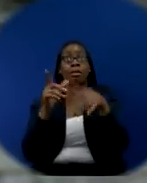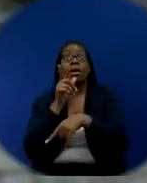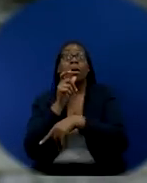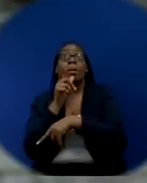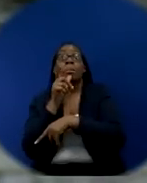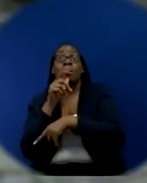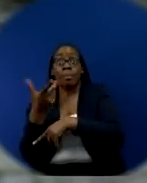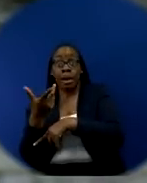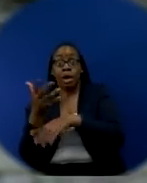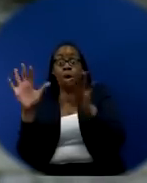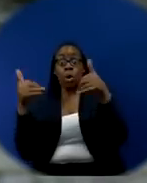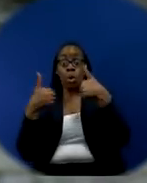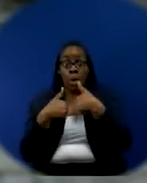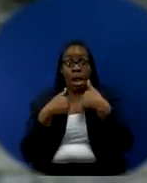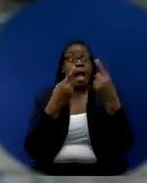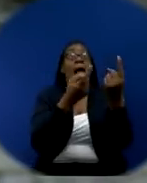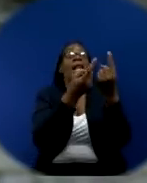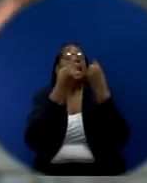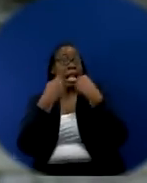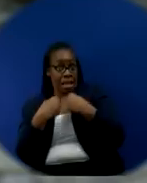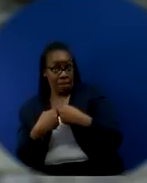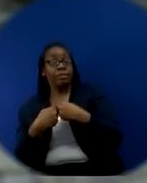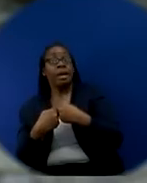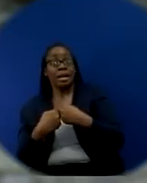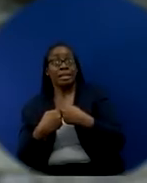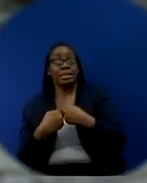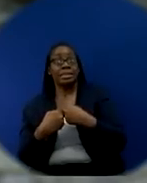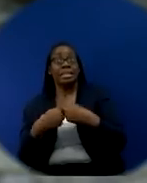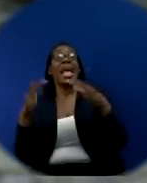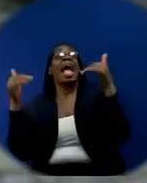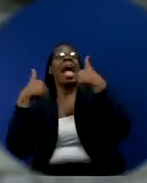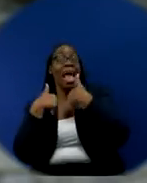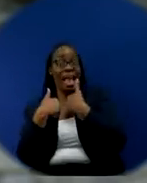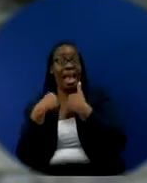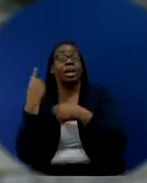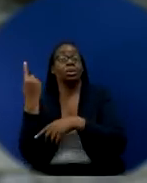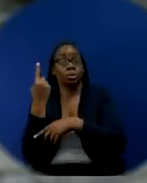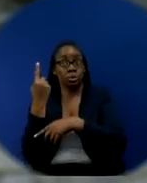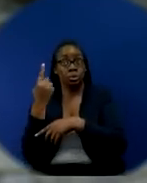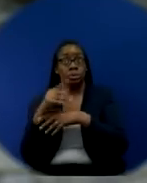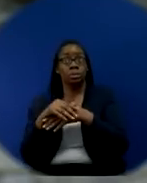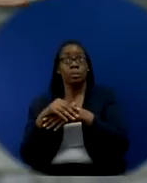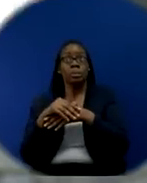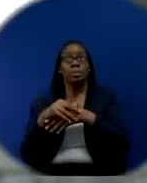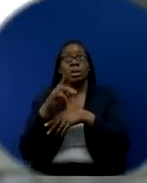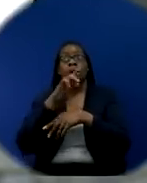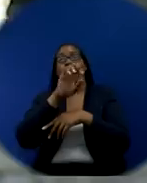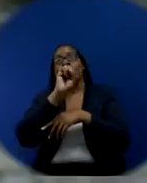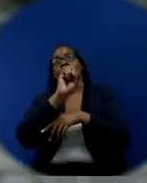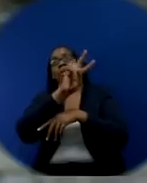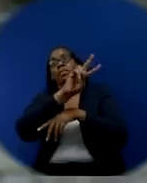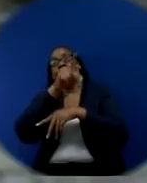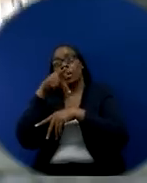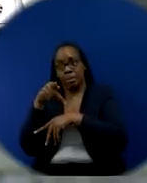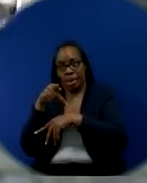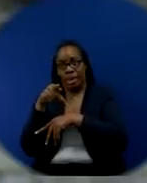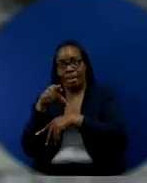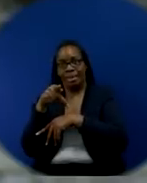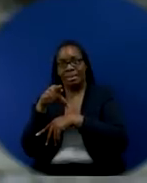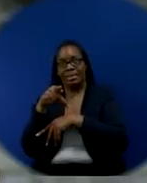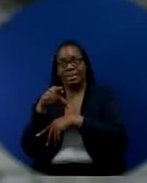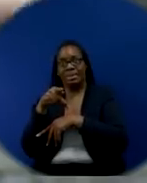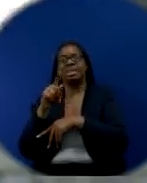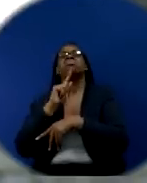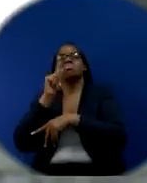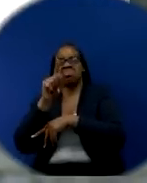get their invitation on this who's who list got it, and they RSVP. Don't miss that detail. They said,